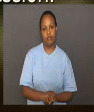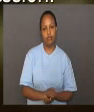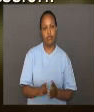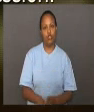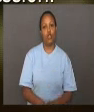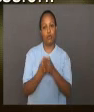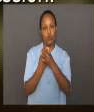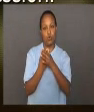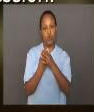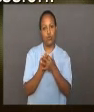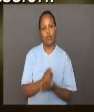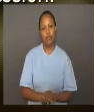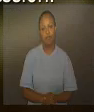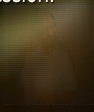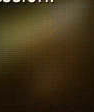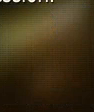Begin.